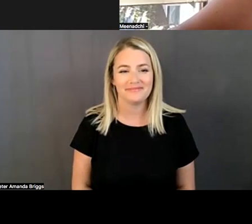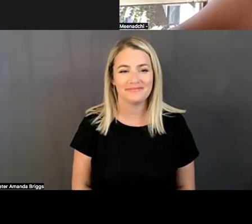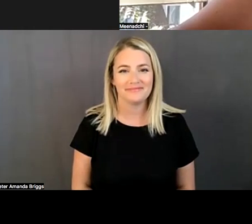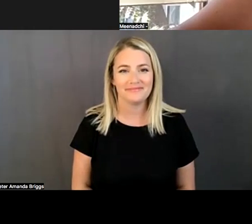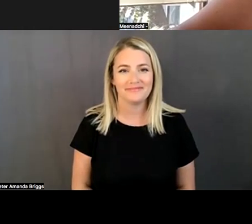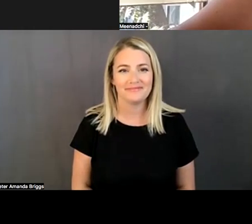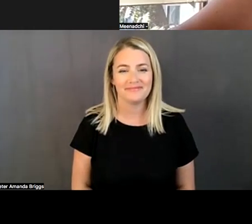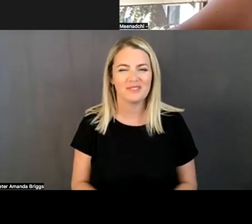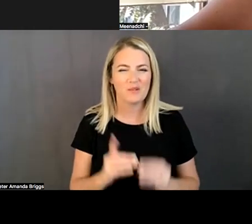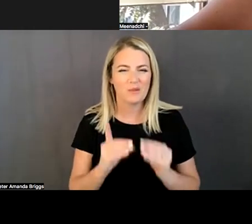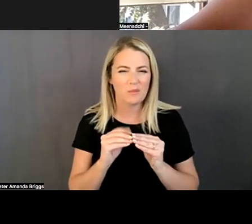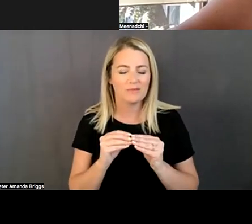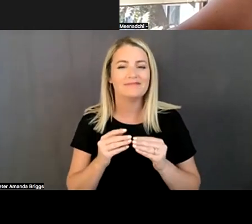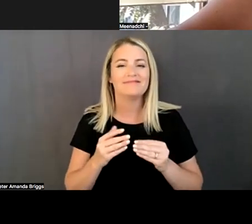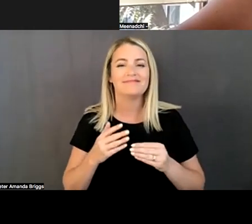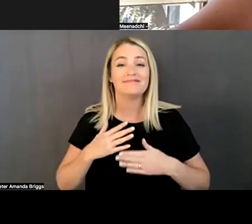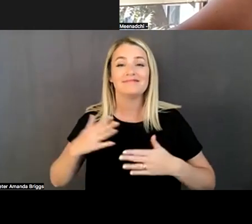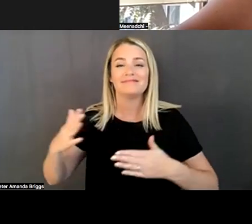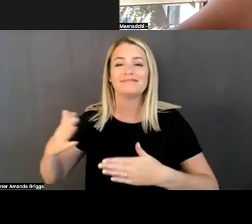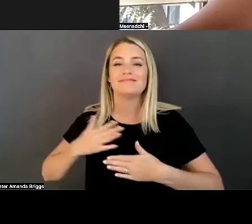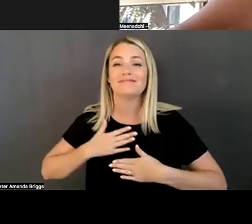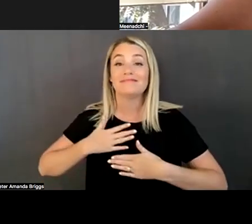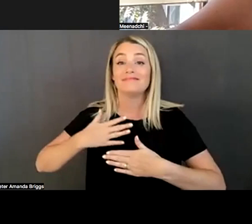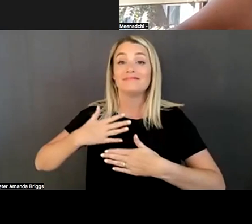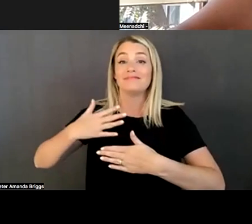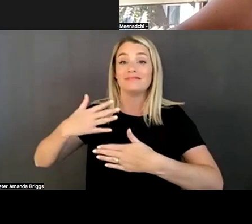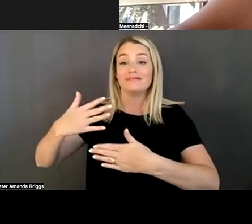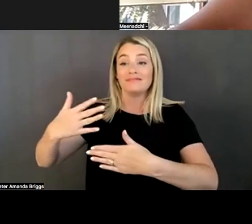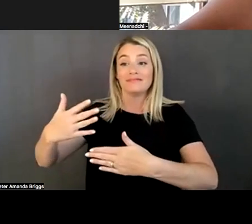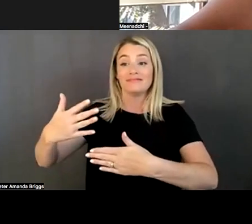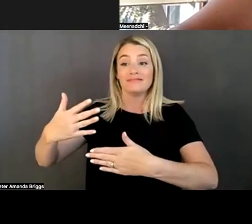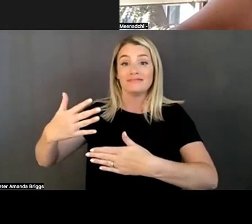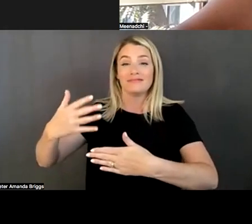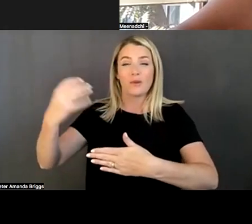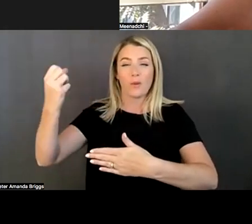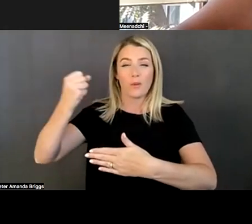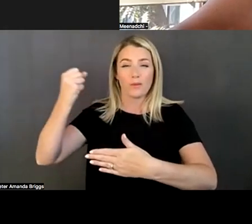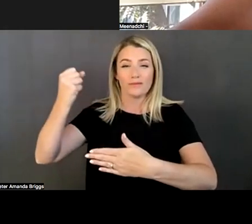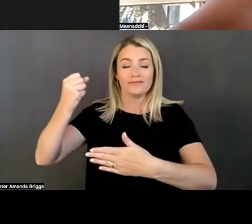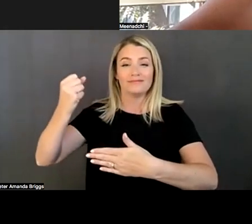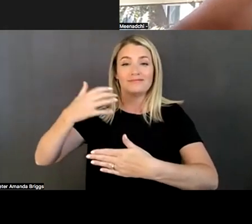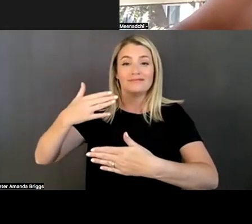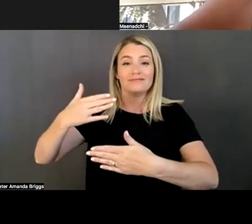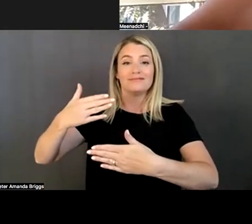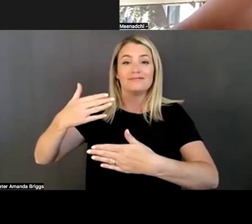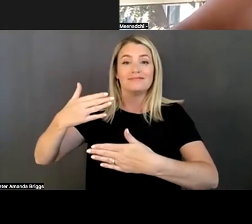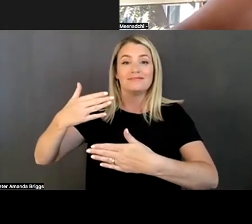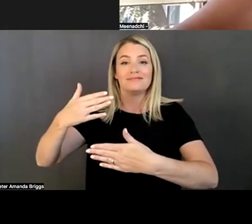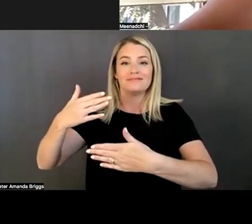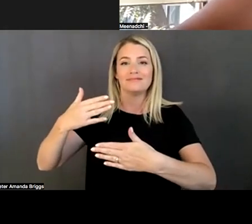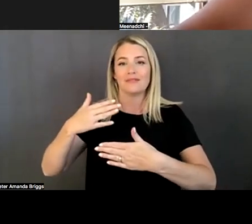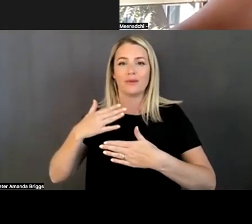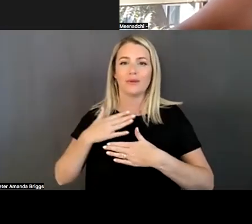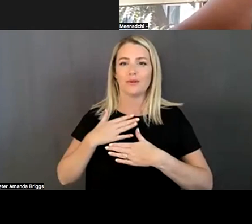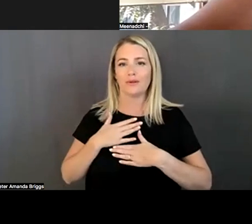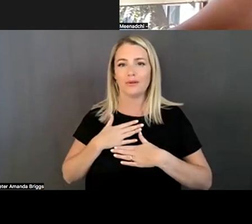And once more, inhale, holding at the top, and then releasing with a